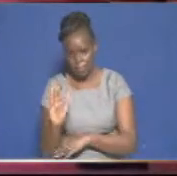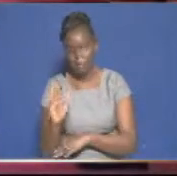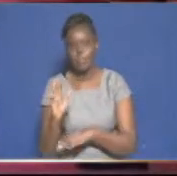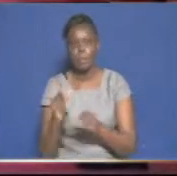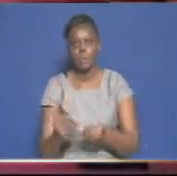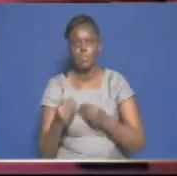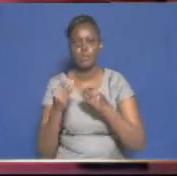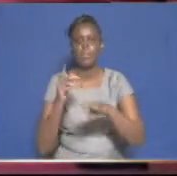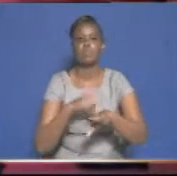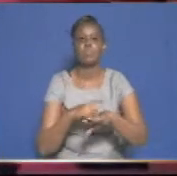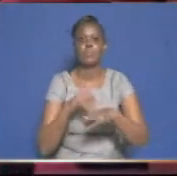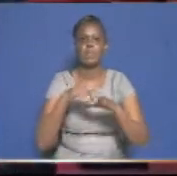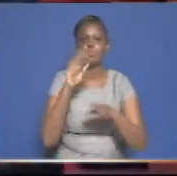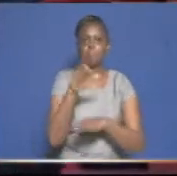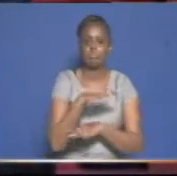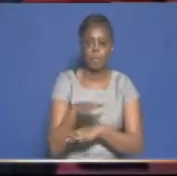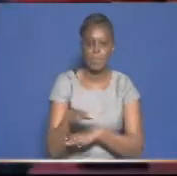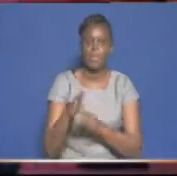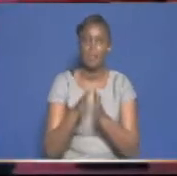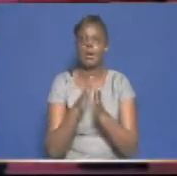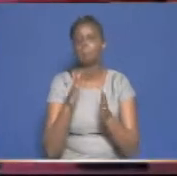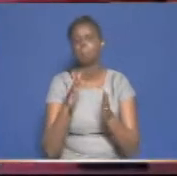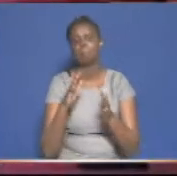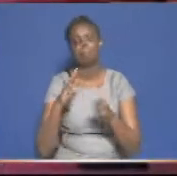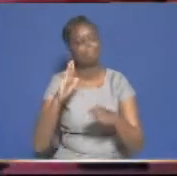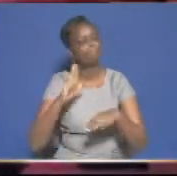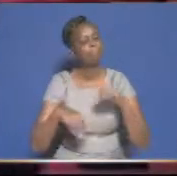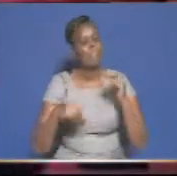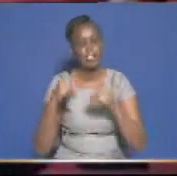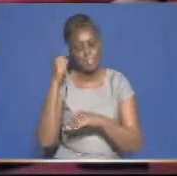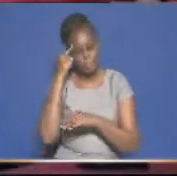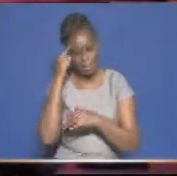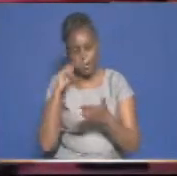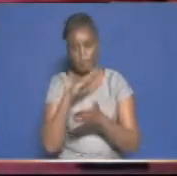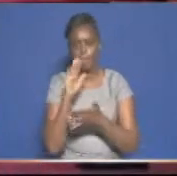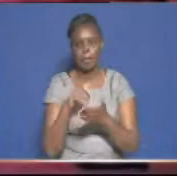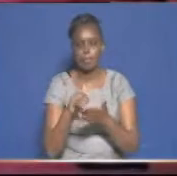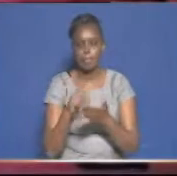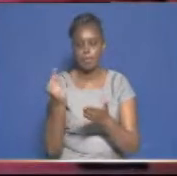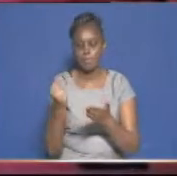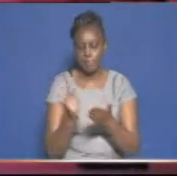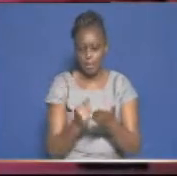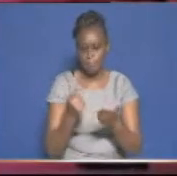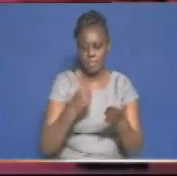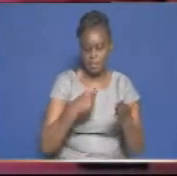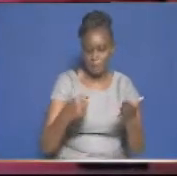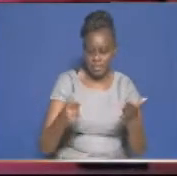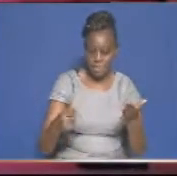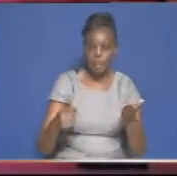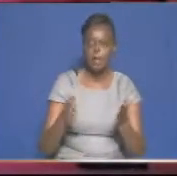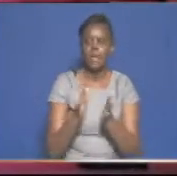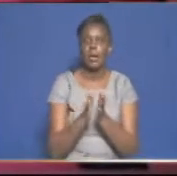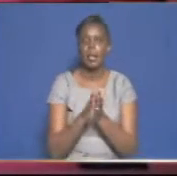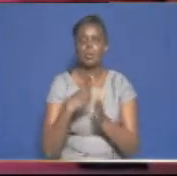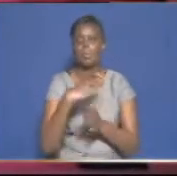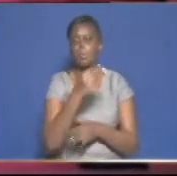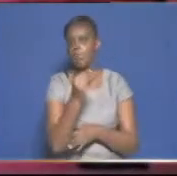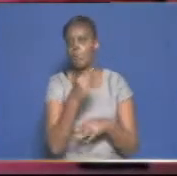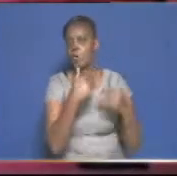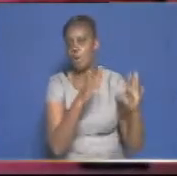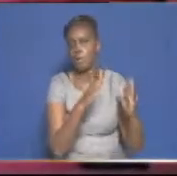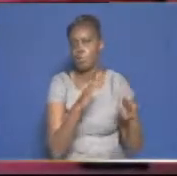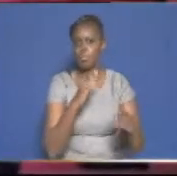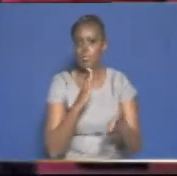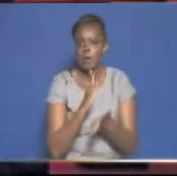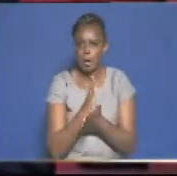their time to parliament, rather than just thinking of, you know, coming in, sign up, and dash out. But he